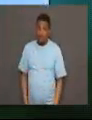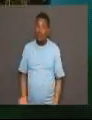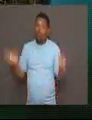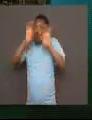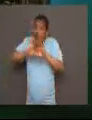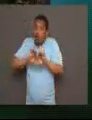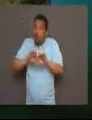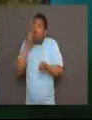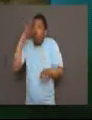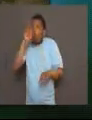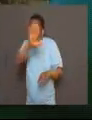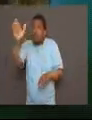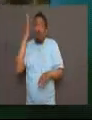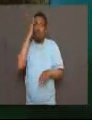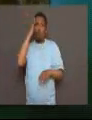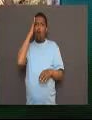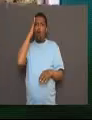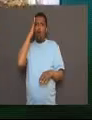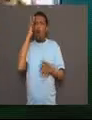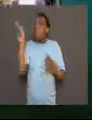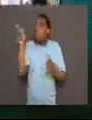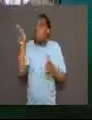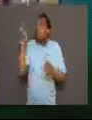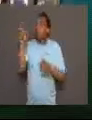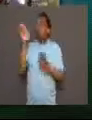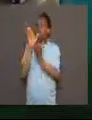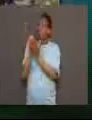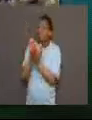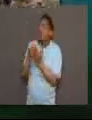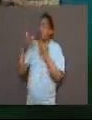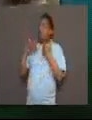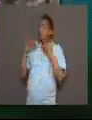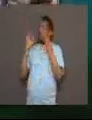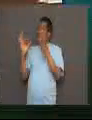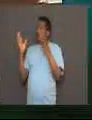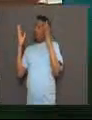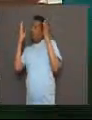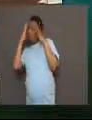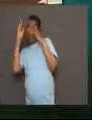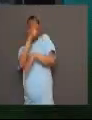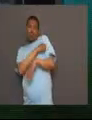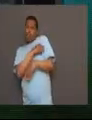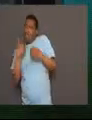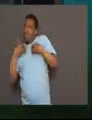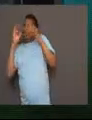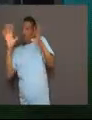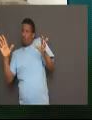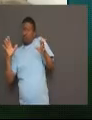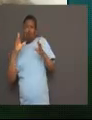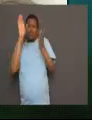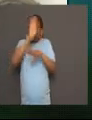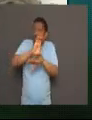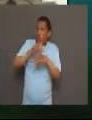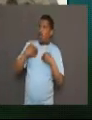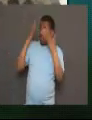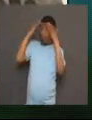be important for them to know whether or not there is a school, hospital, and